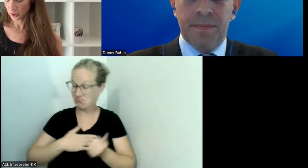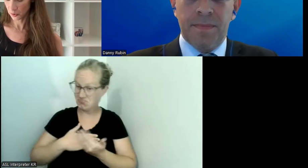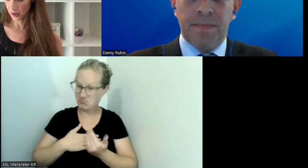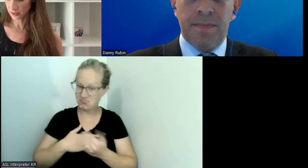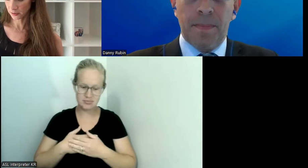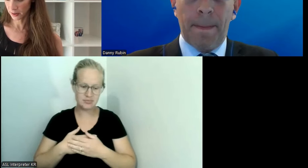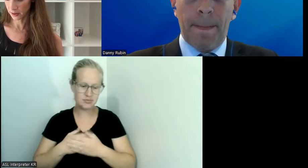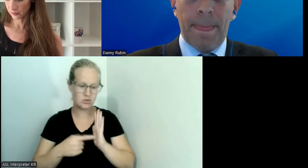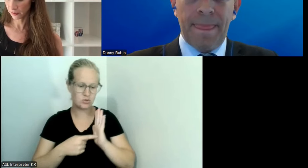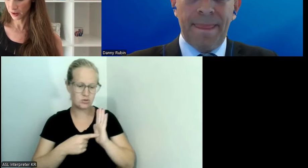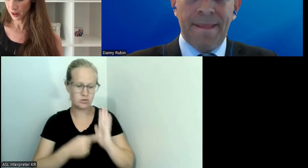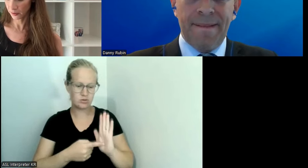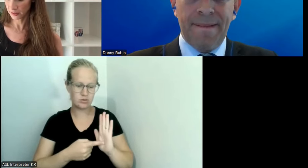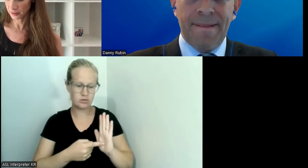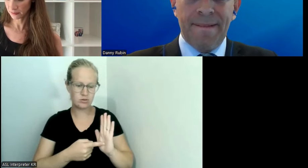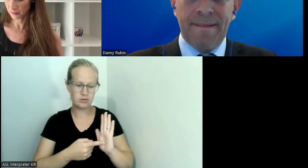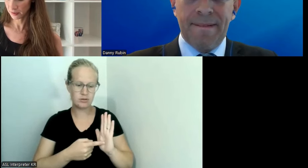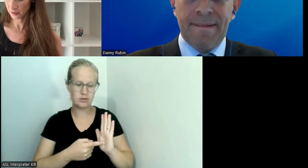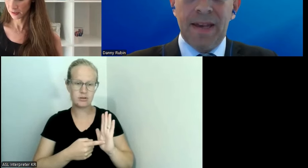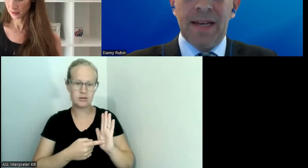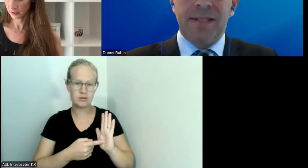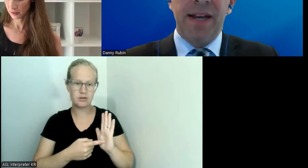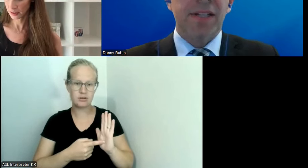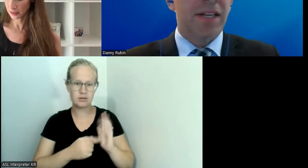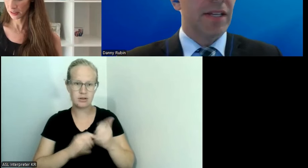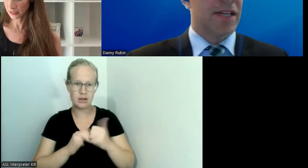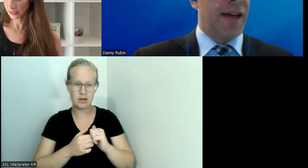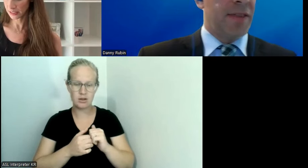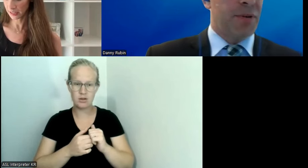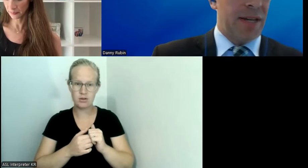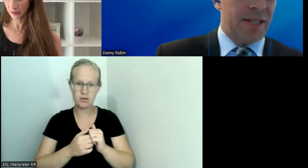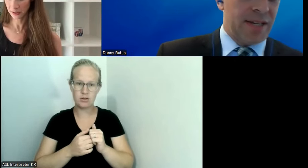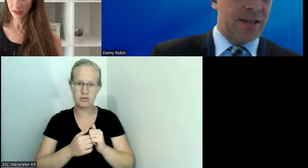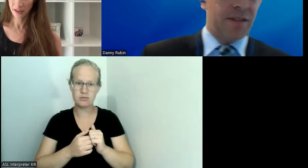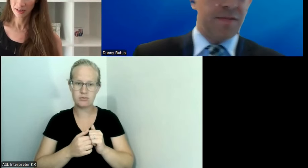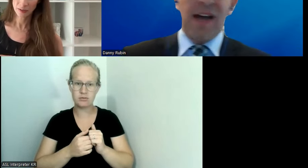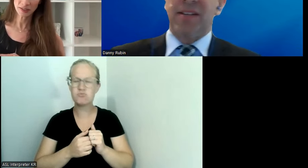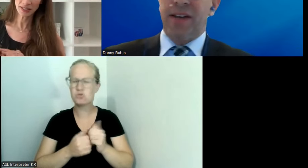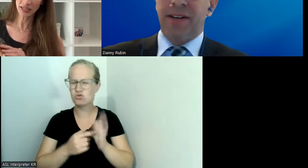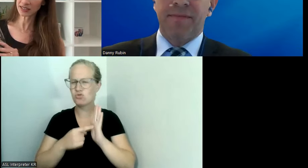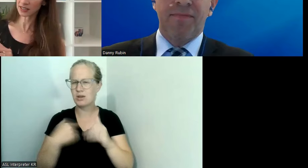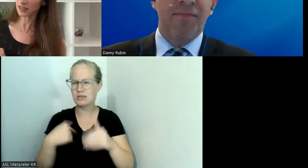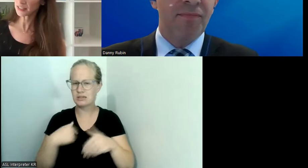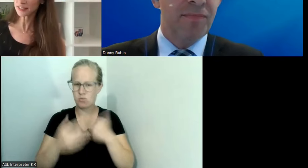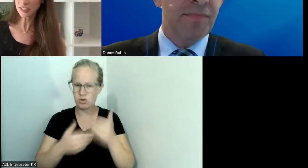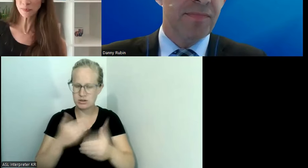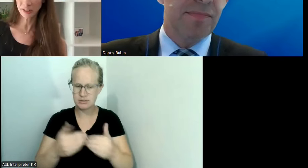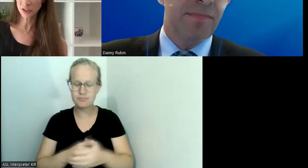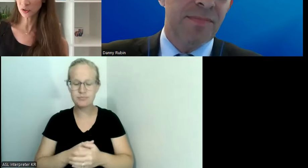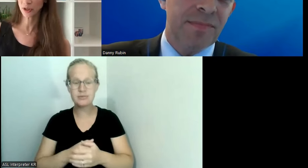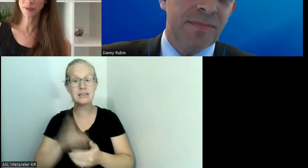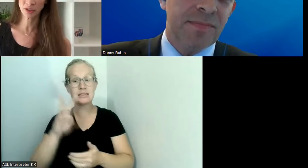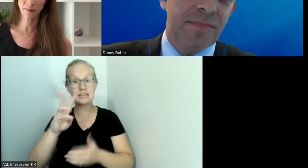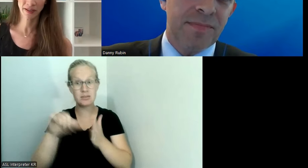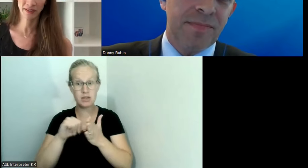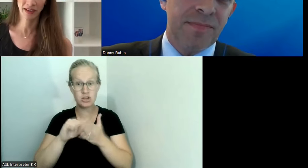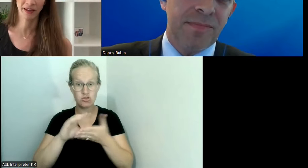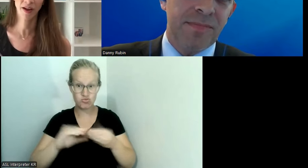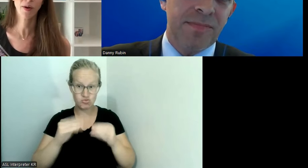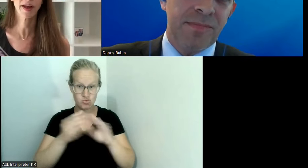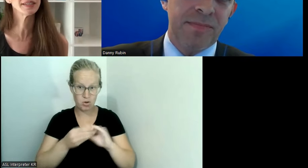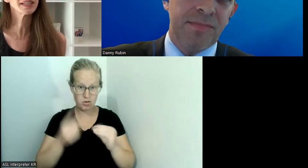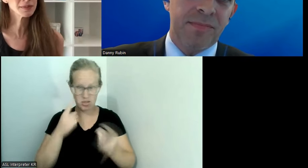and show you guys a little bit of how this. Yes. Take us inside the process. It's a, it's a six page story, which you